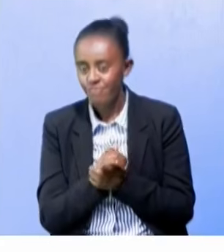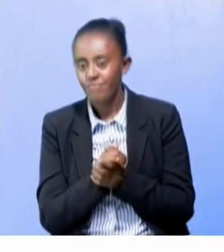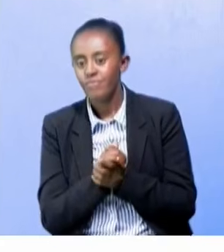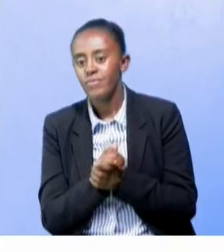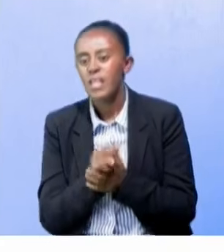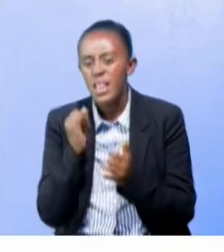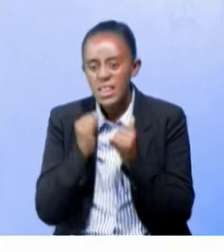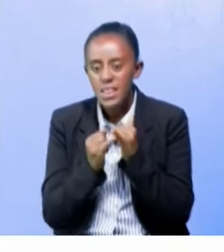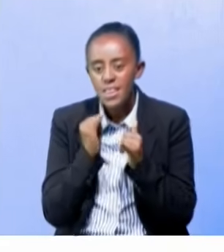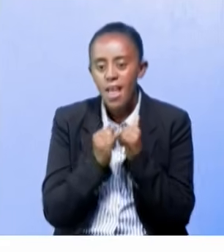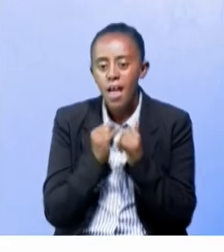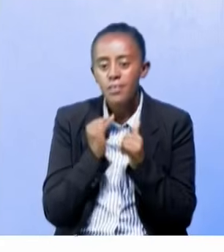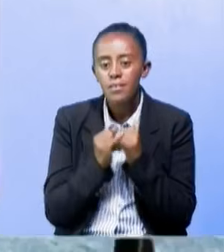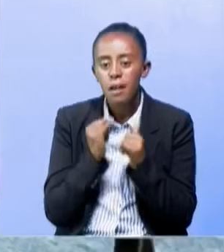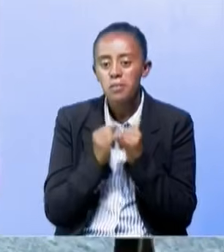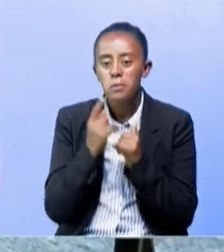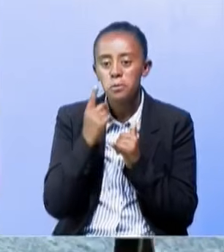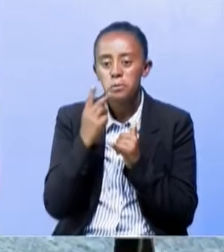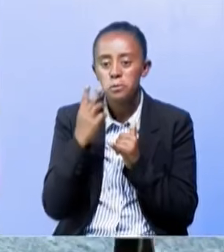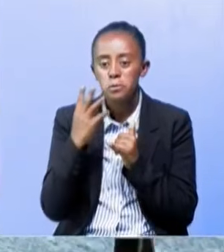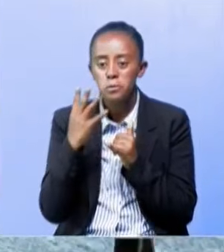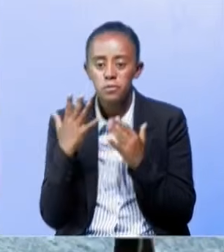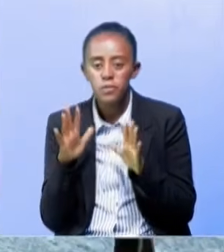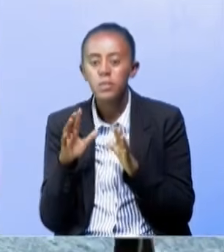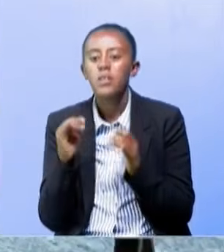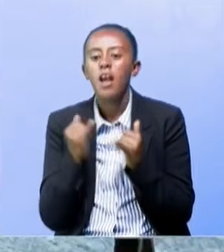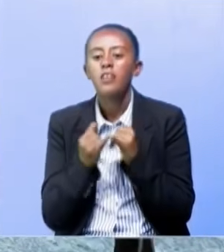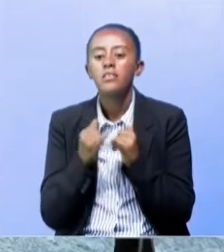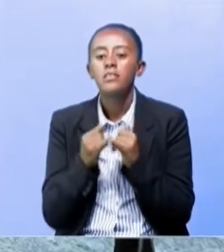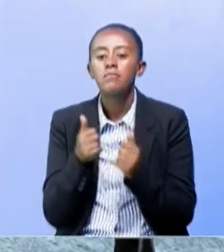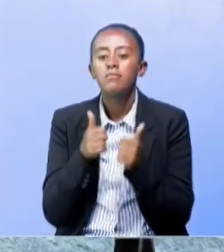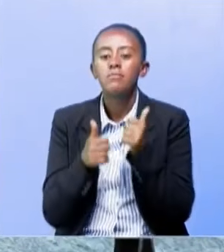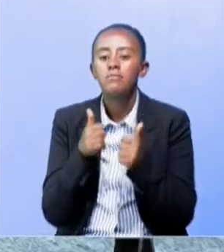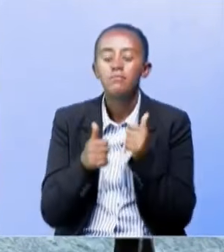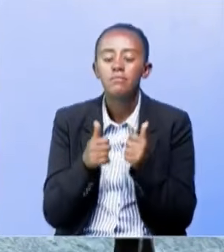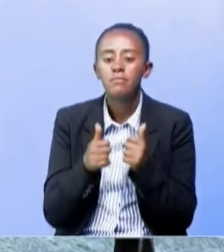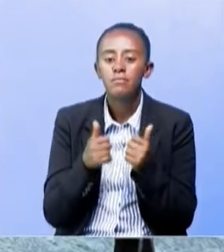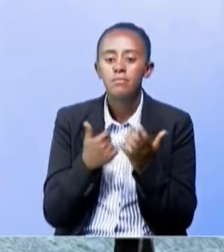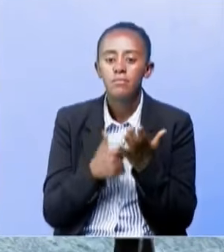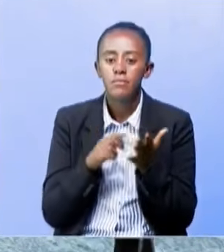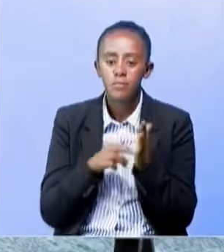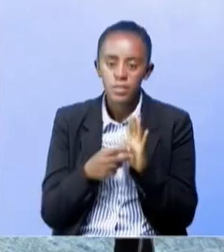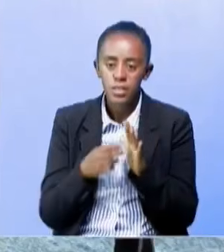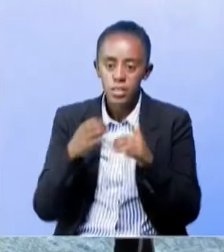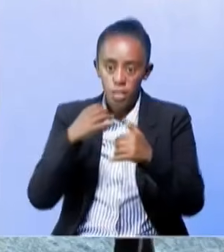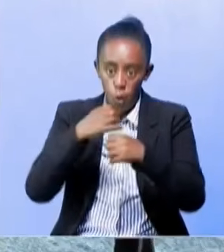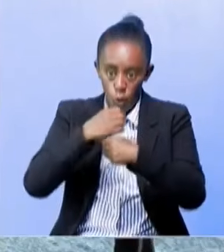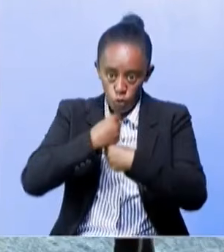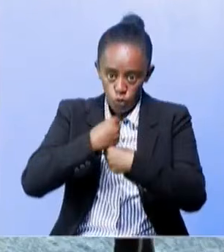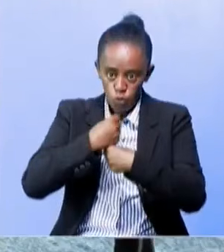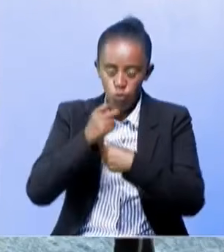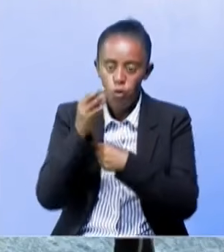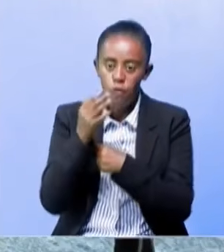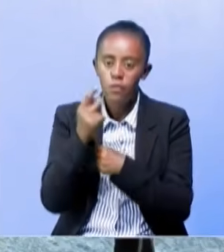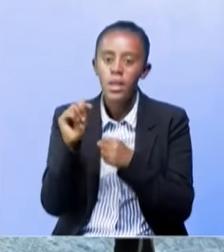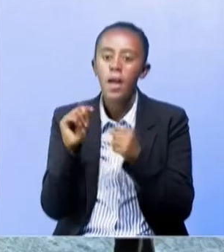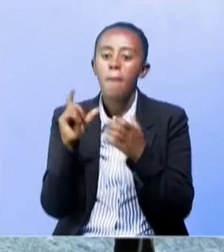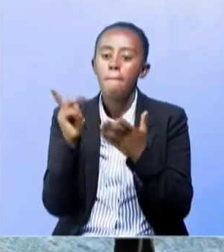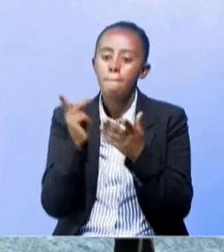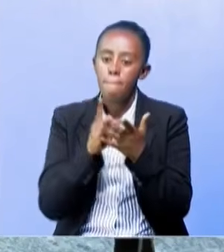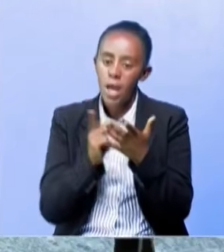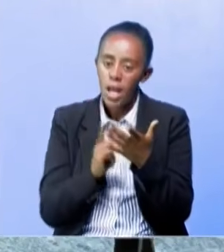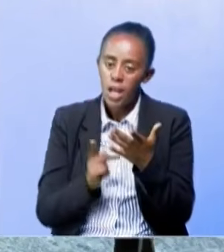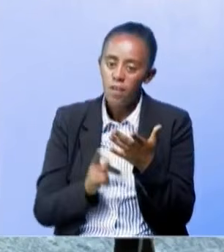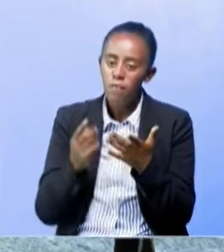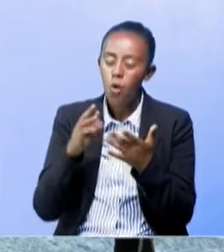What about the last point? The last point. This means the conclusion of the paragraph or